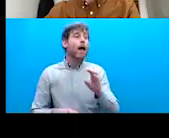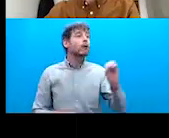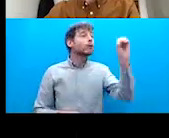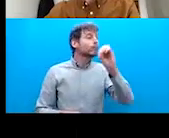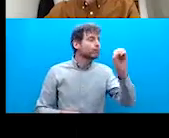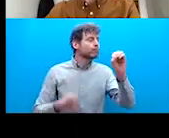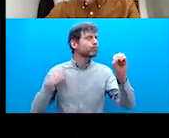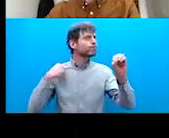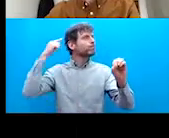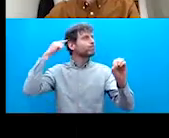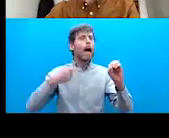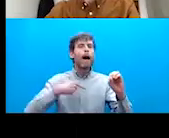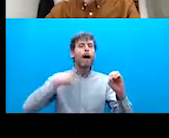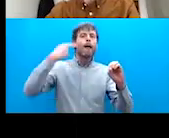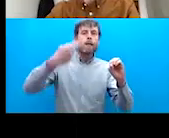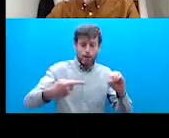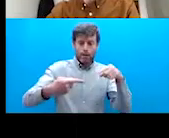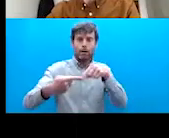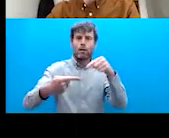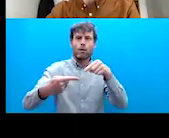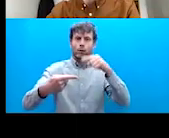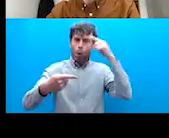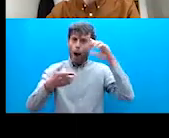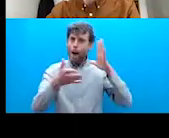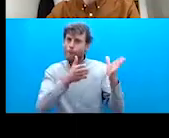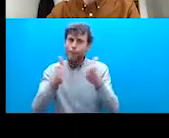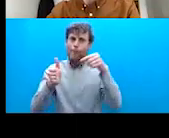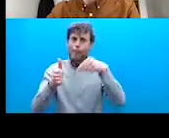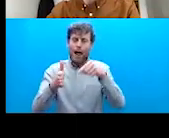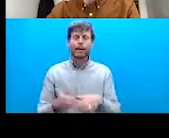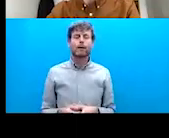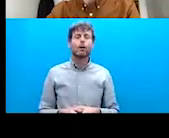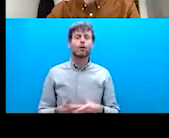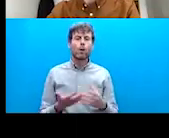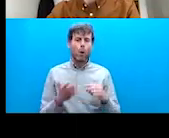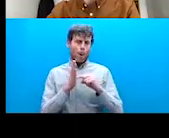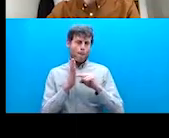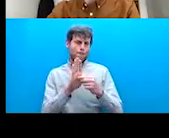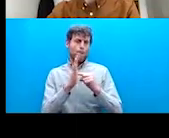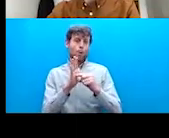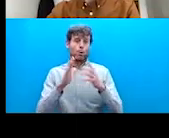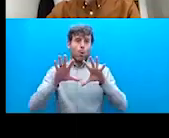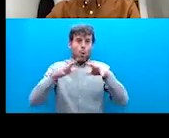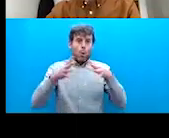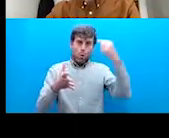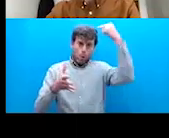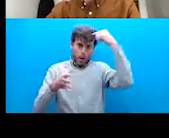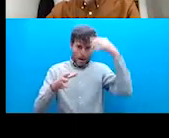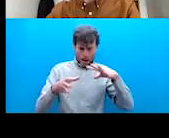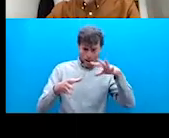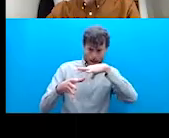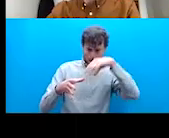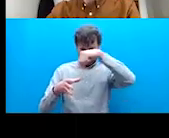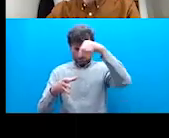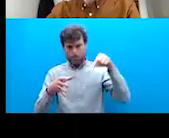We are slowly starting to figure out where models live in cortical space in the brain. And in